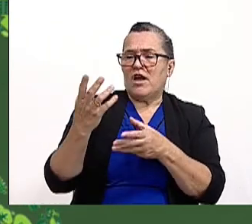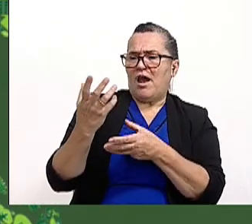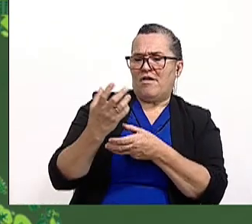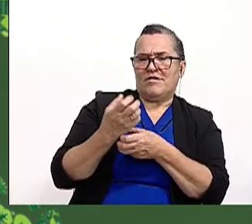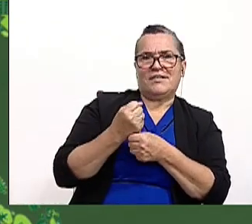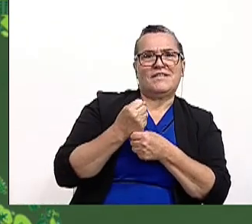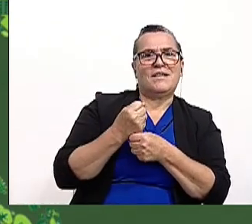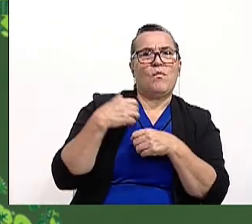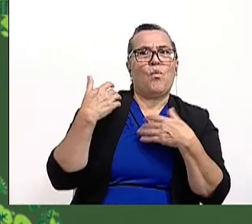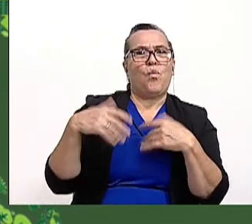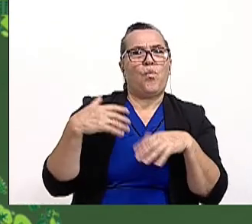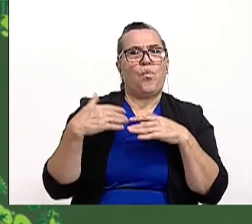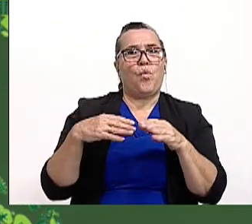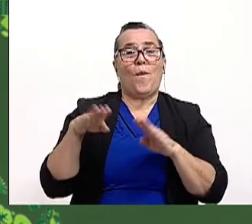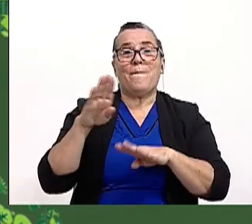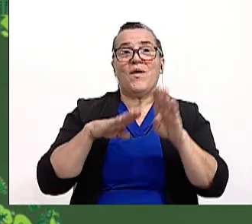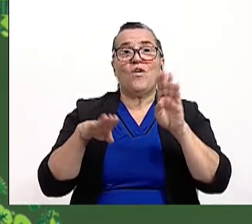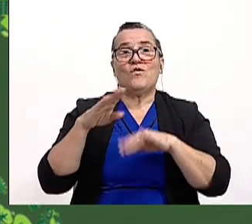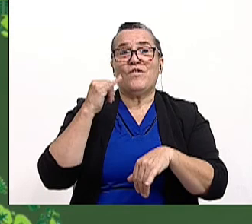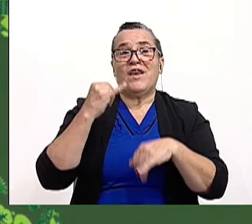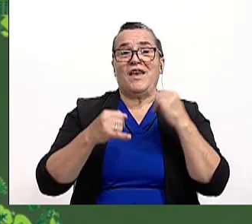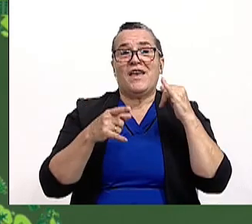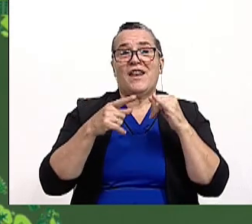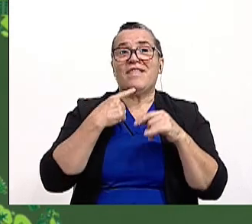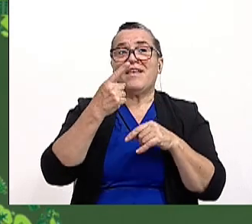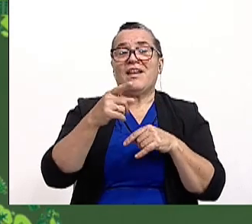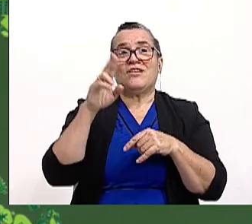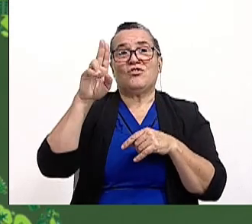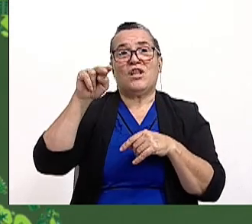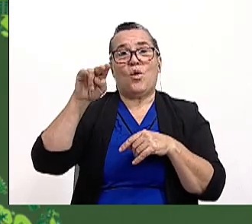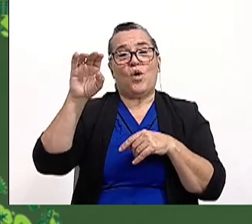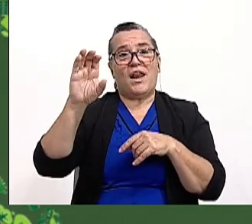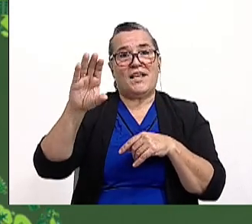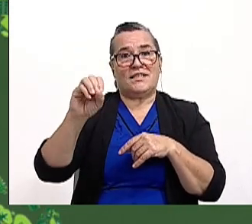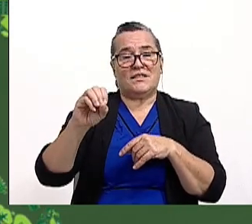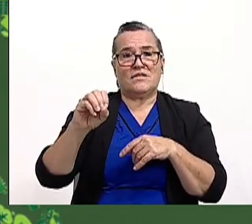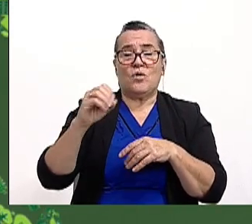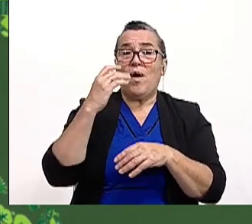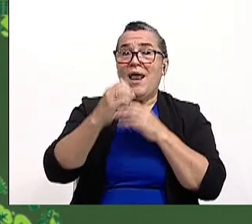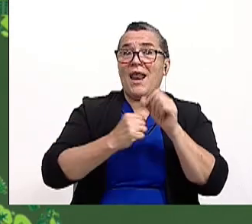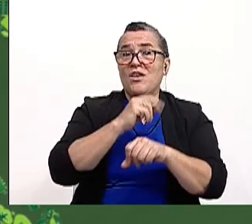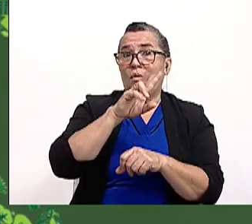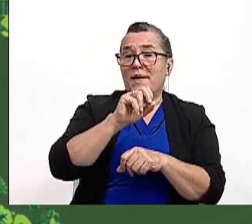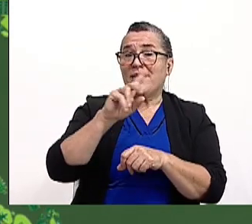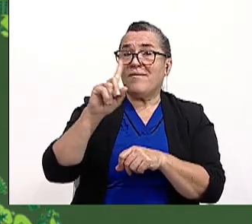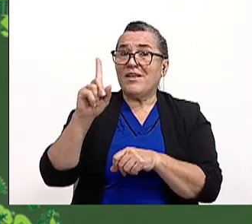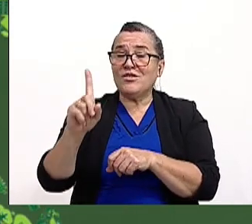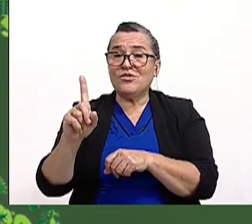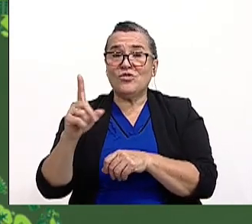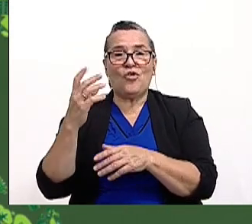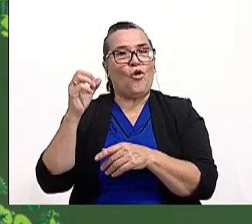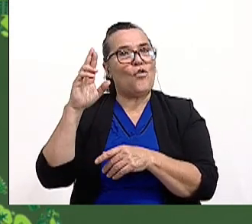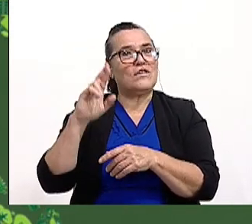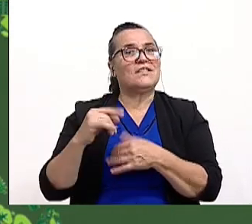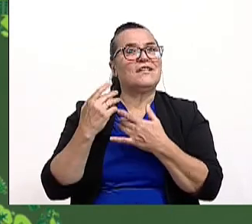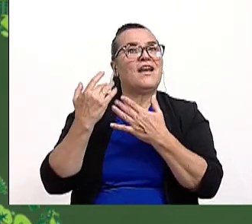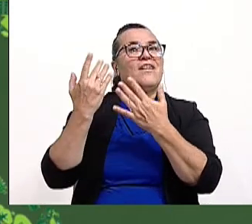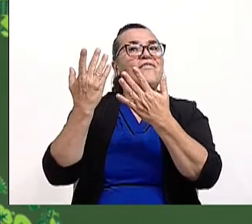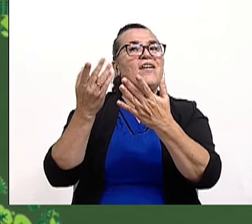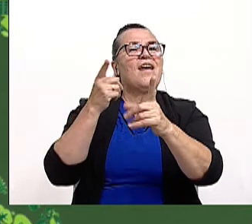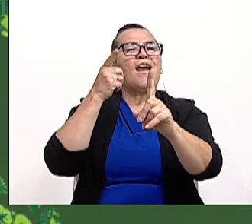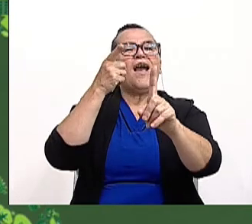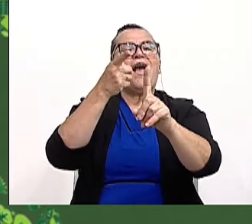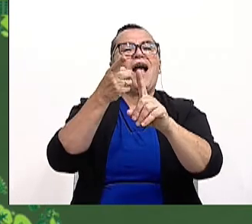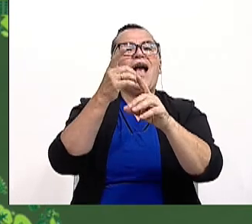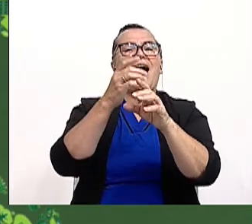the latest Biosphere Reserve declaration by UNESCO. By the year 2021, Costa Rica will be